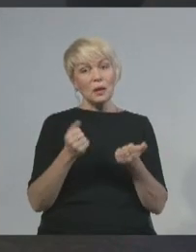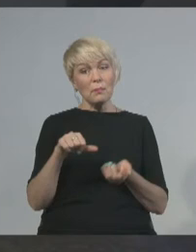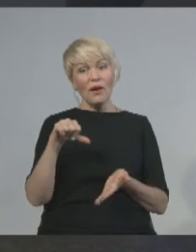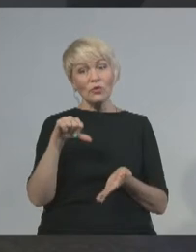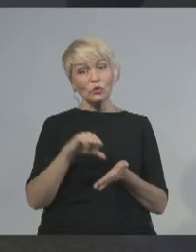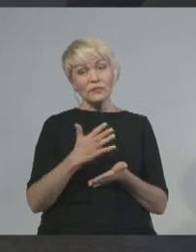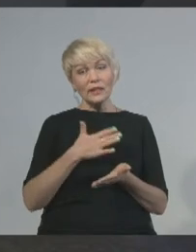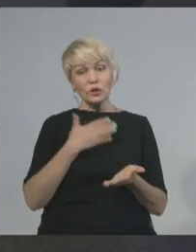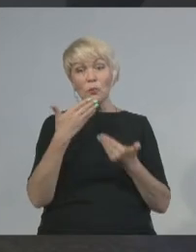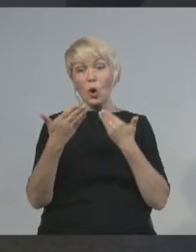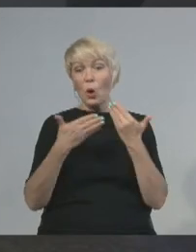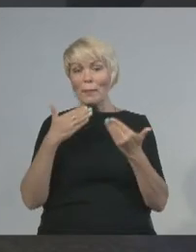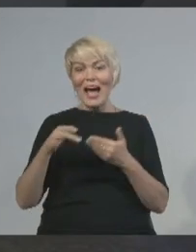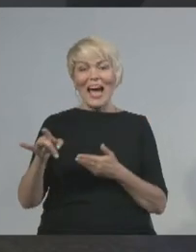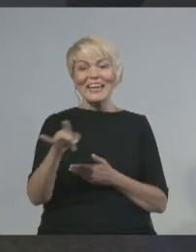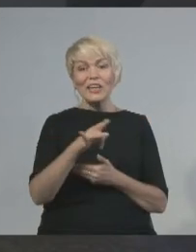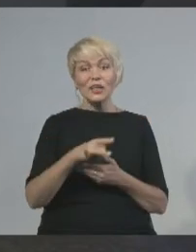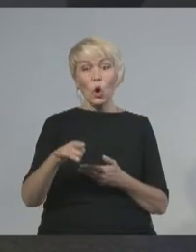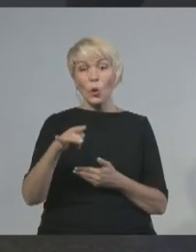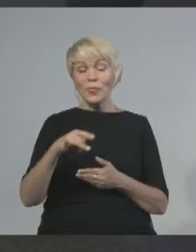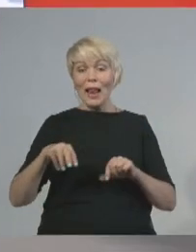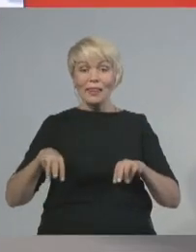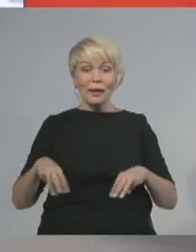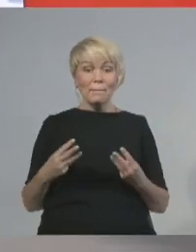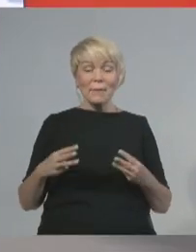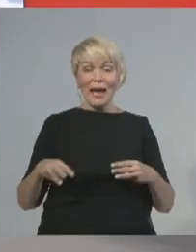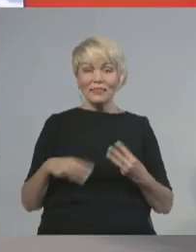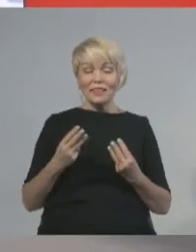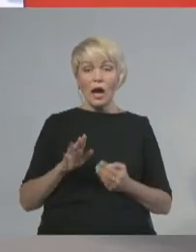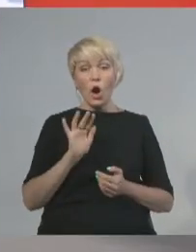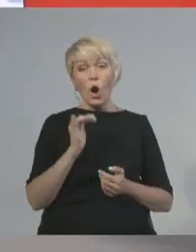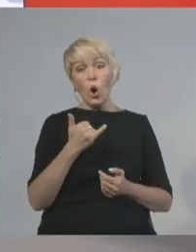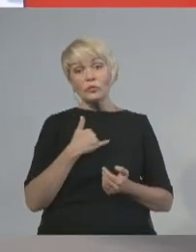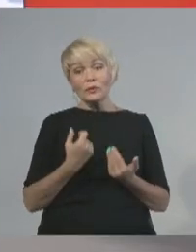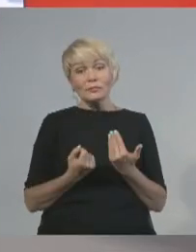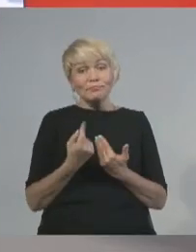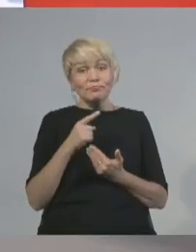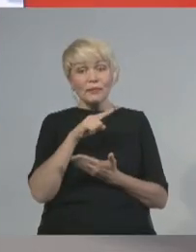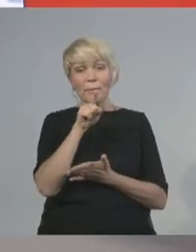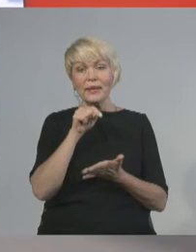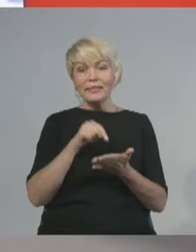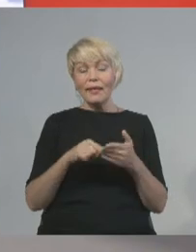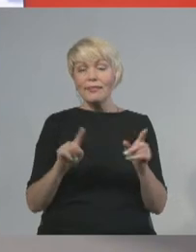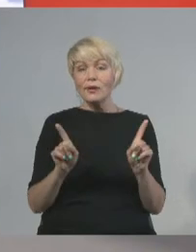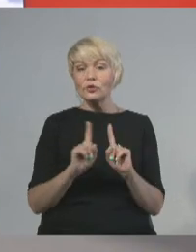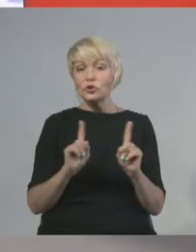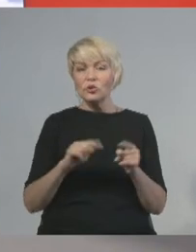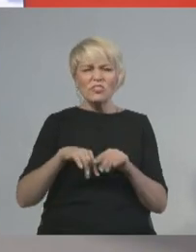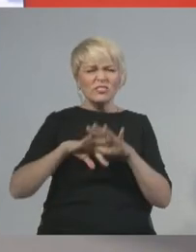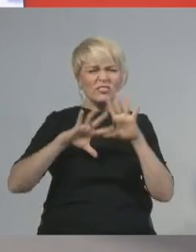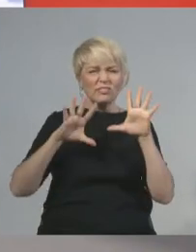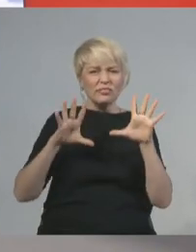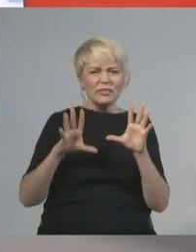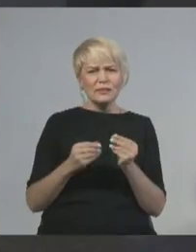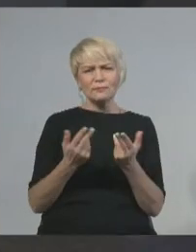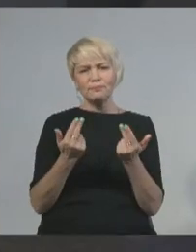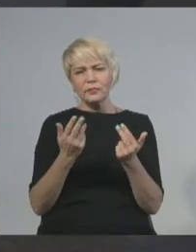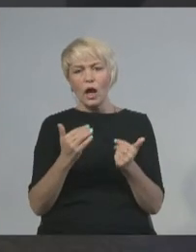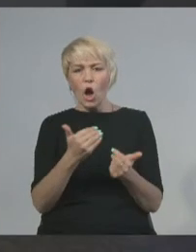okay you took part in our discussion about the original media and one of the questions is